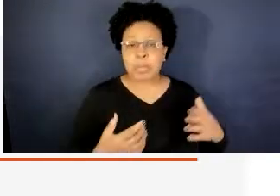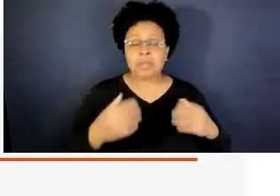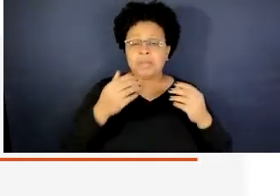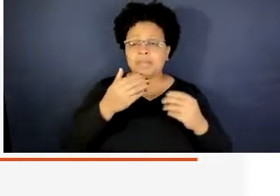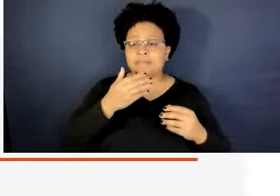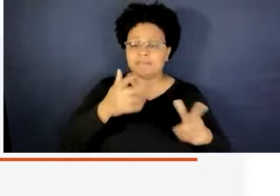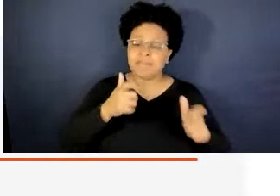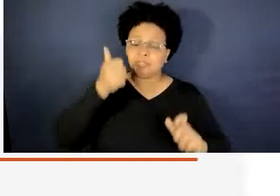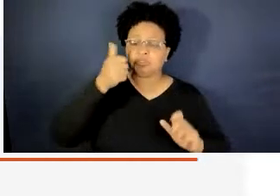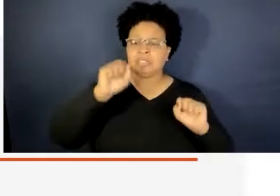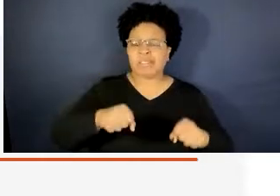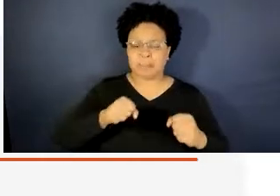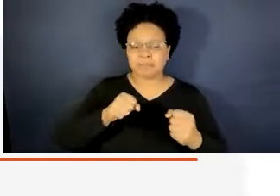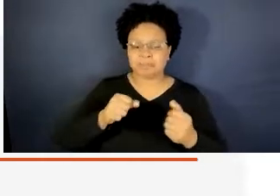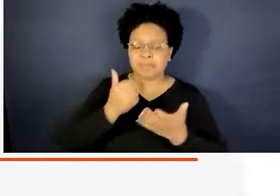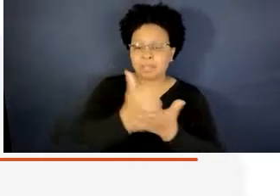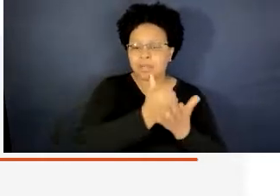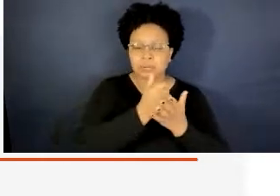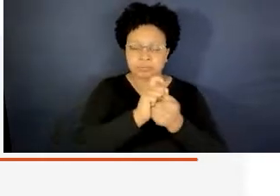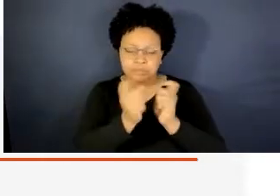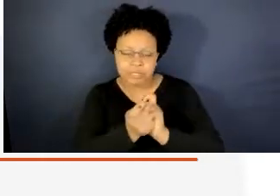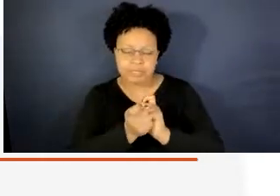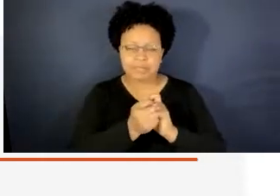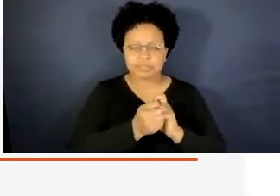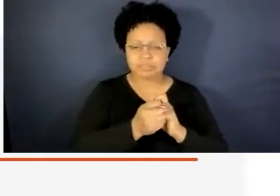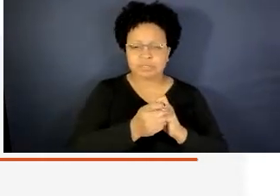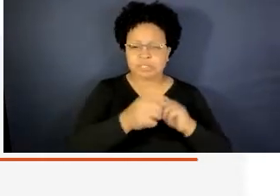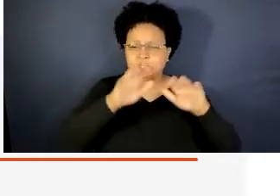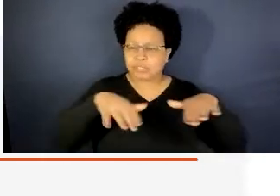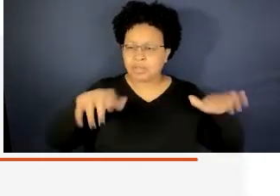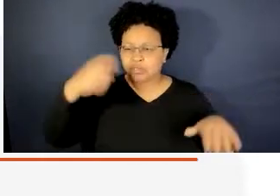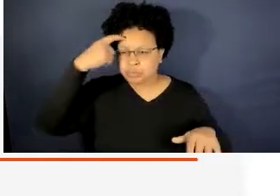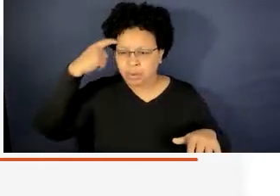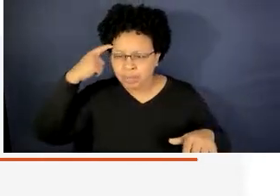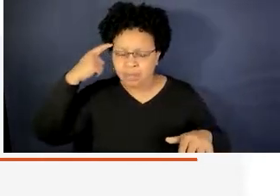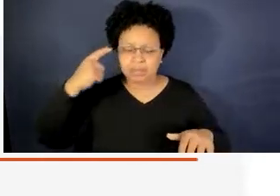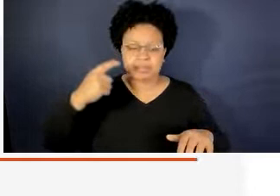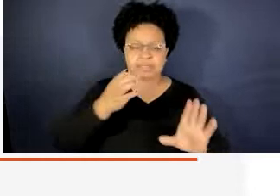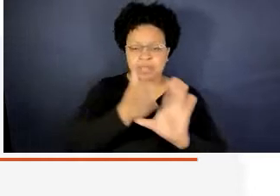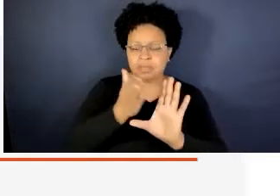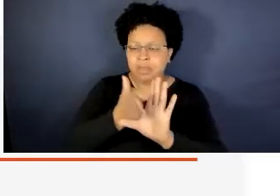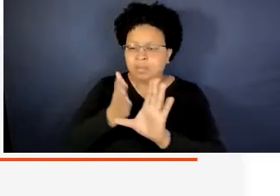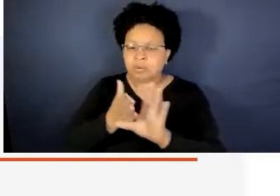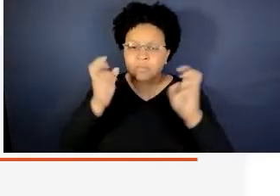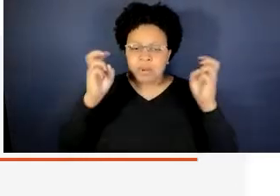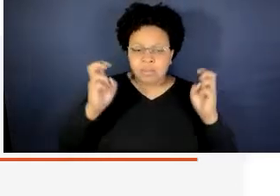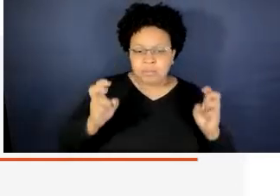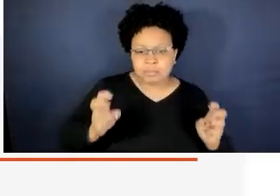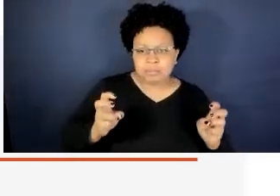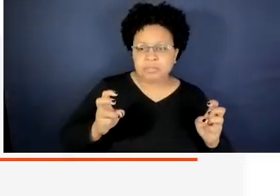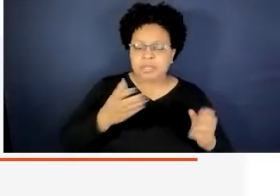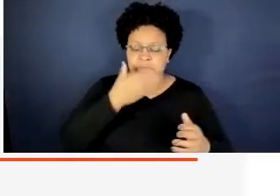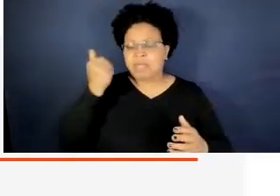childhood trauma and psychological and psychiatric issues at earlier stages, especially during key times of